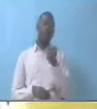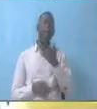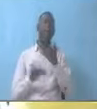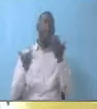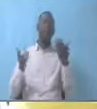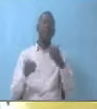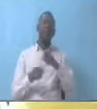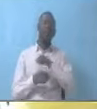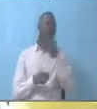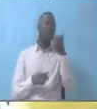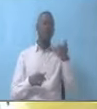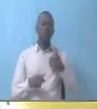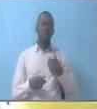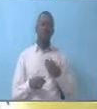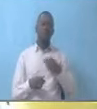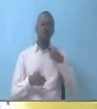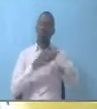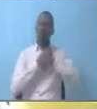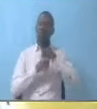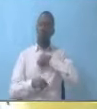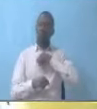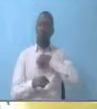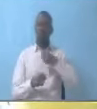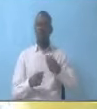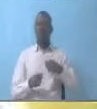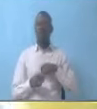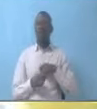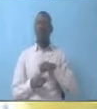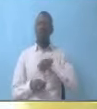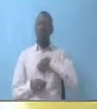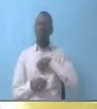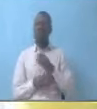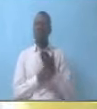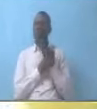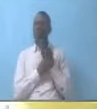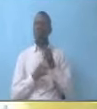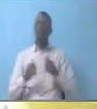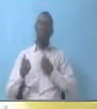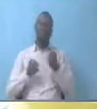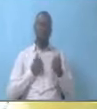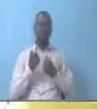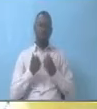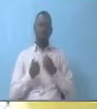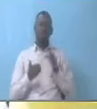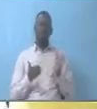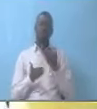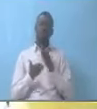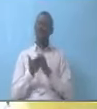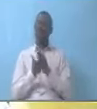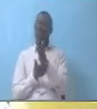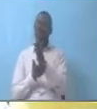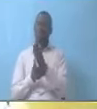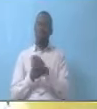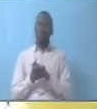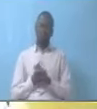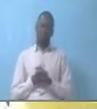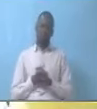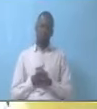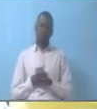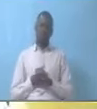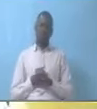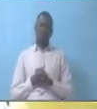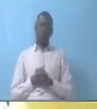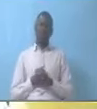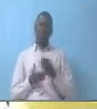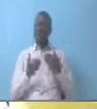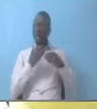the suffering I had gone through. The tragedy is that the initial intention